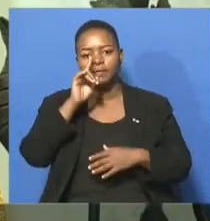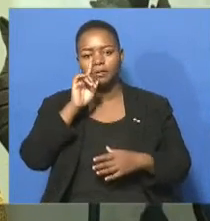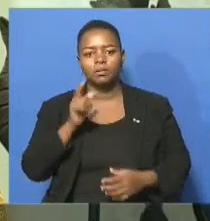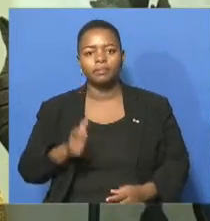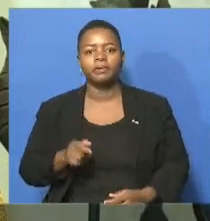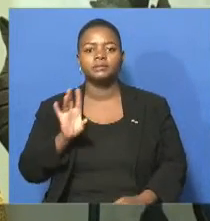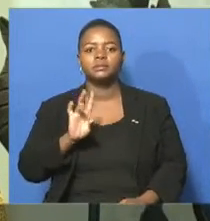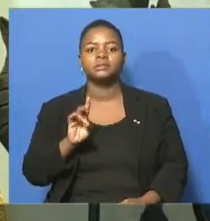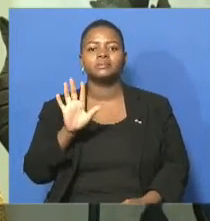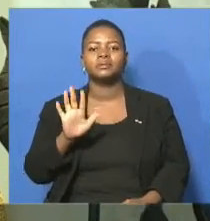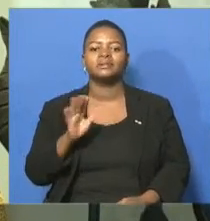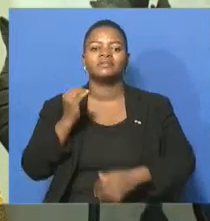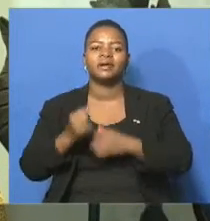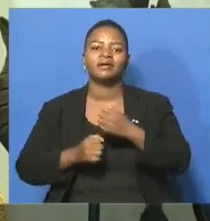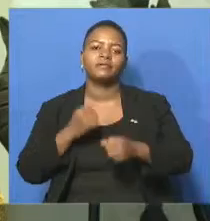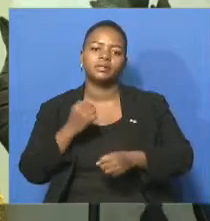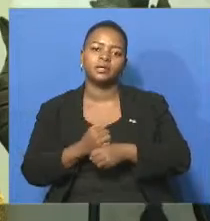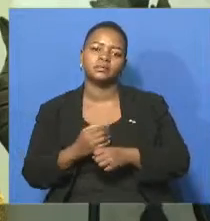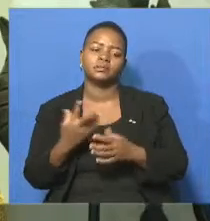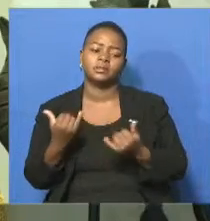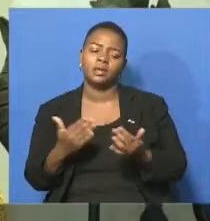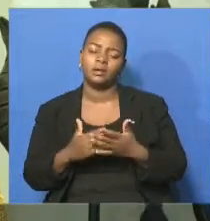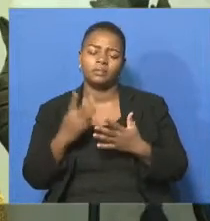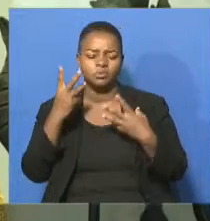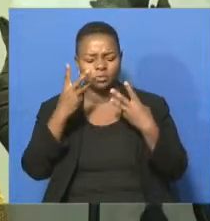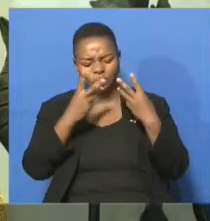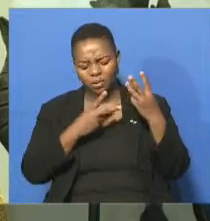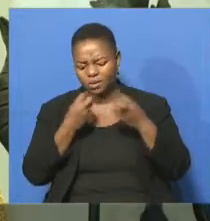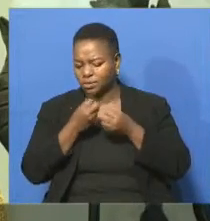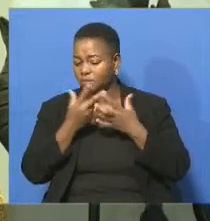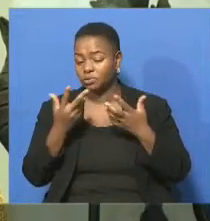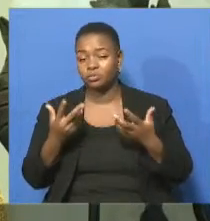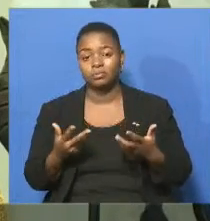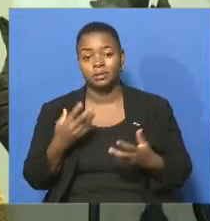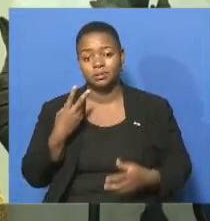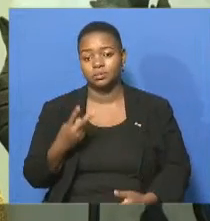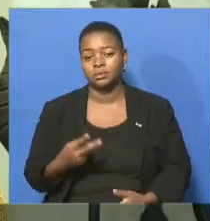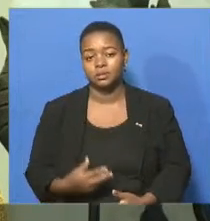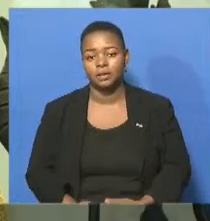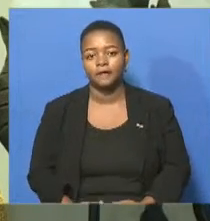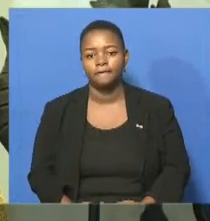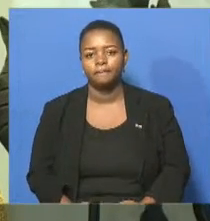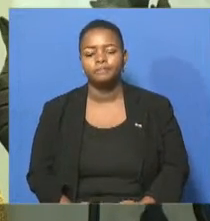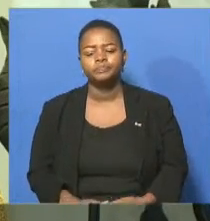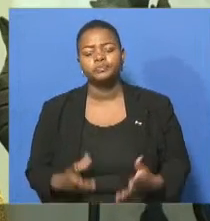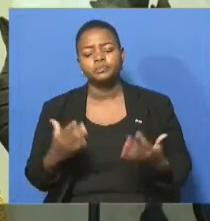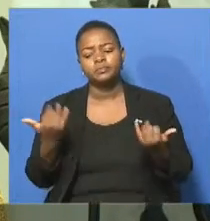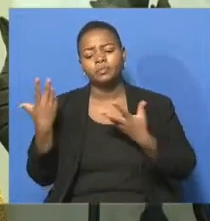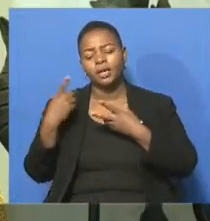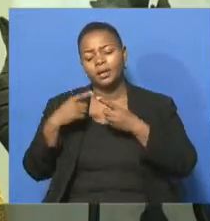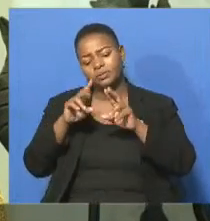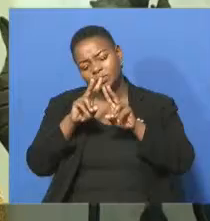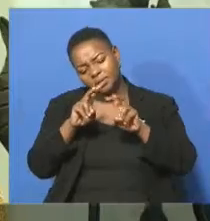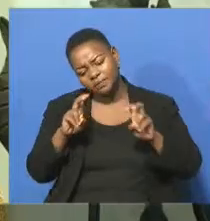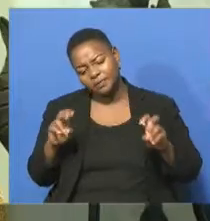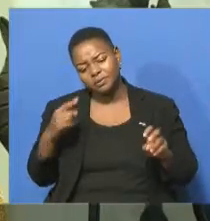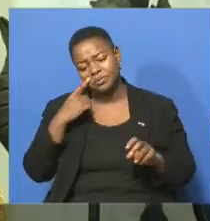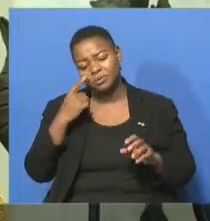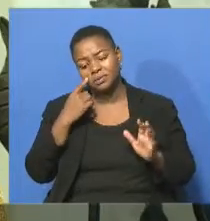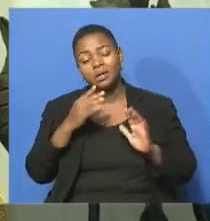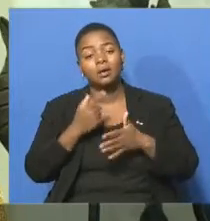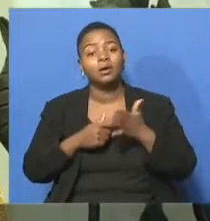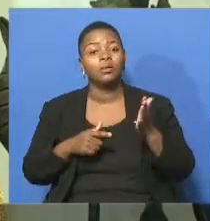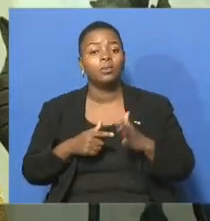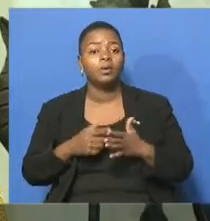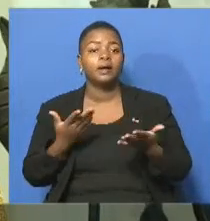The disparities there are also very worrisome. And obviously, when you look into investigating just what could have